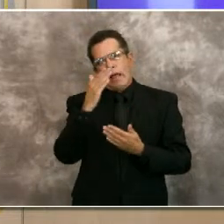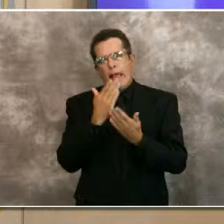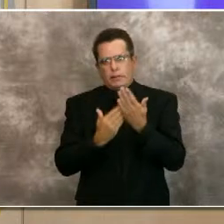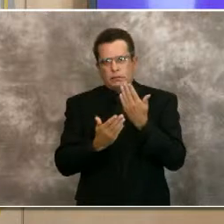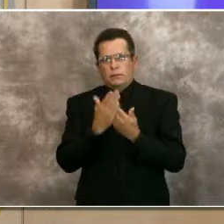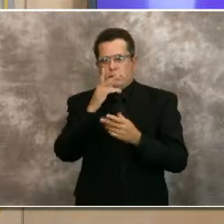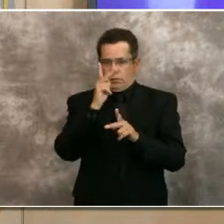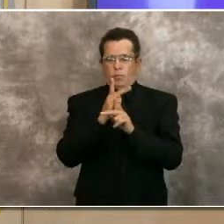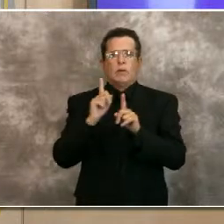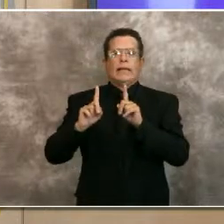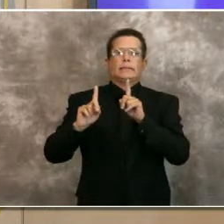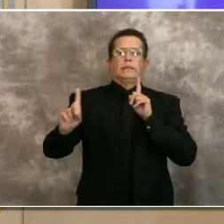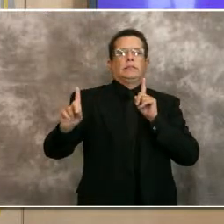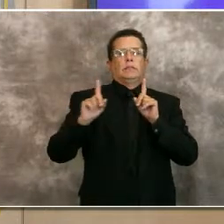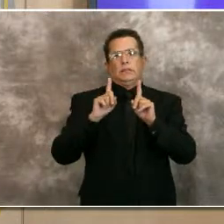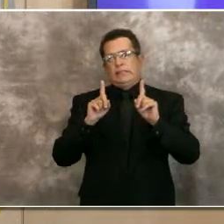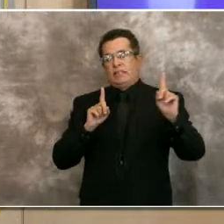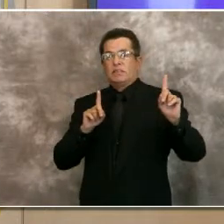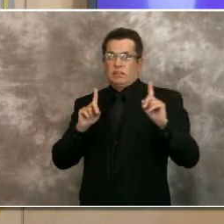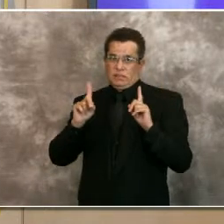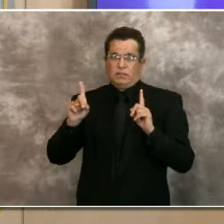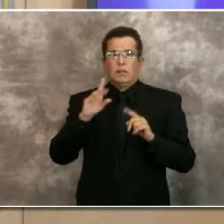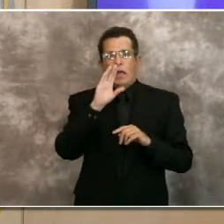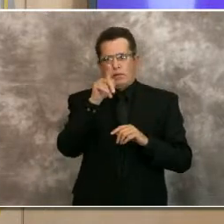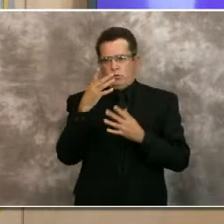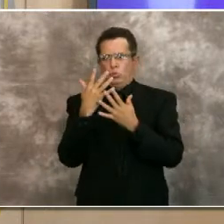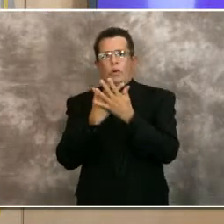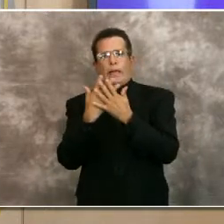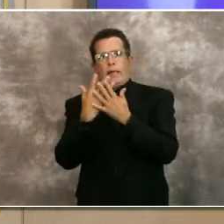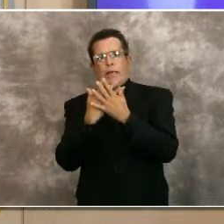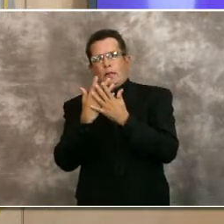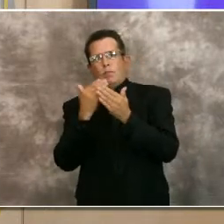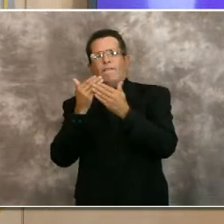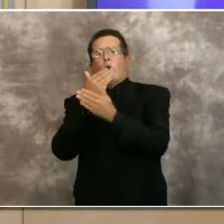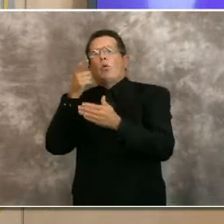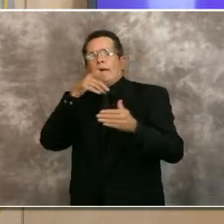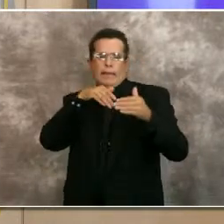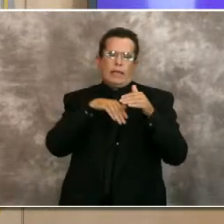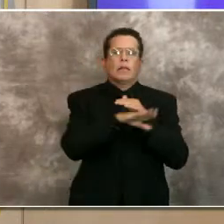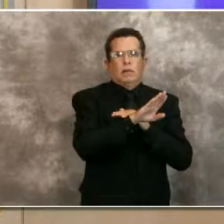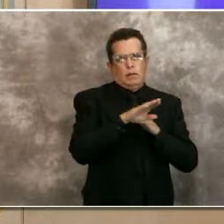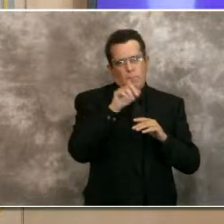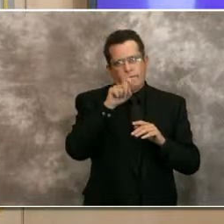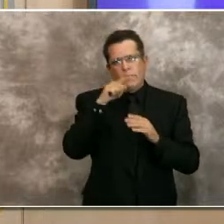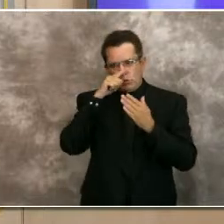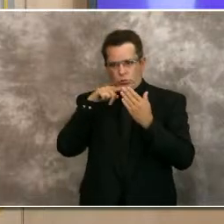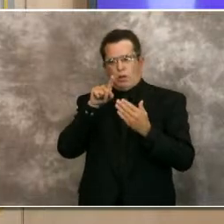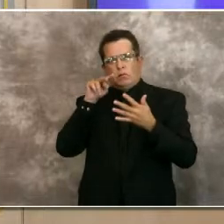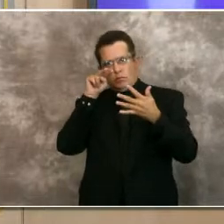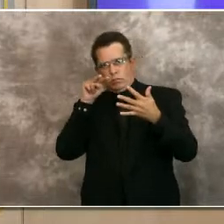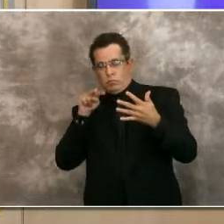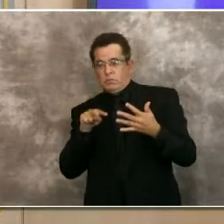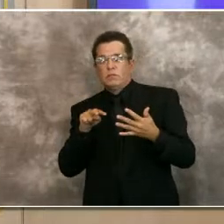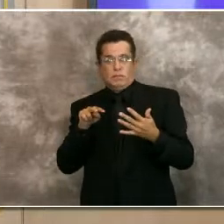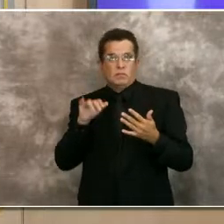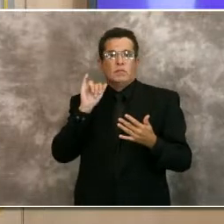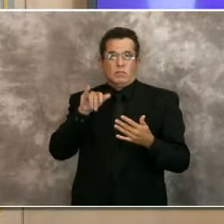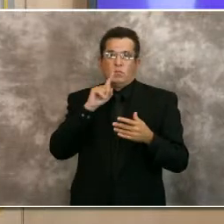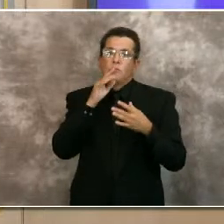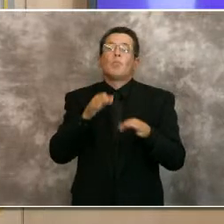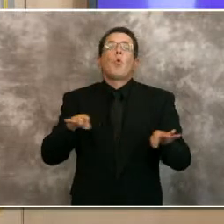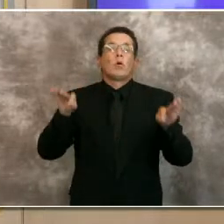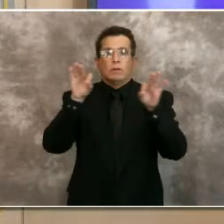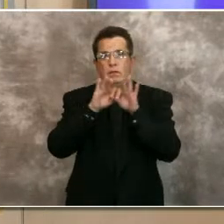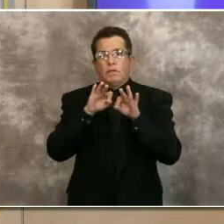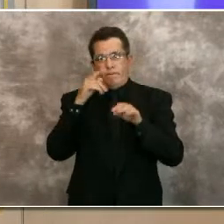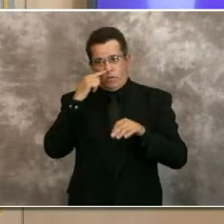maintain physical distancing and they're screened for symptoms as they come in. This is a very positive step, and I'm sure